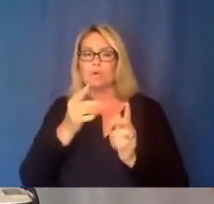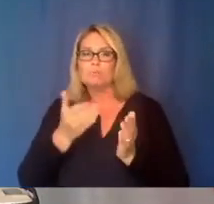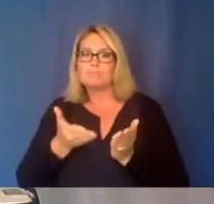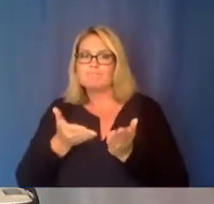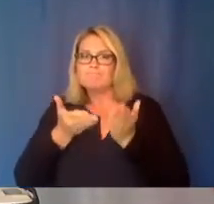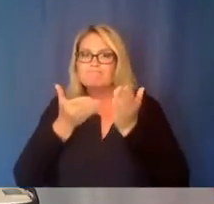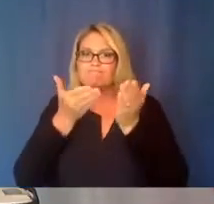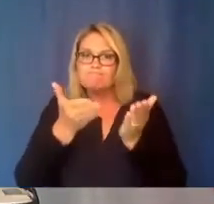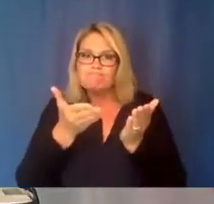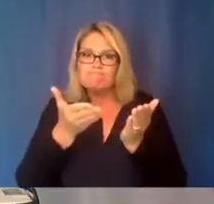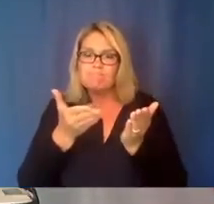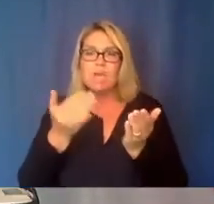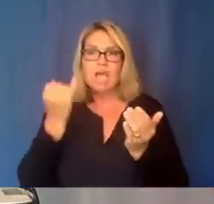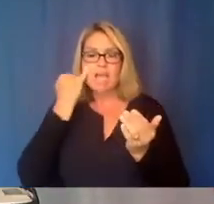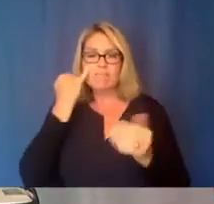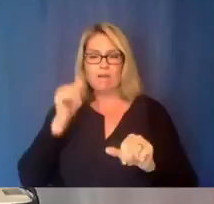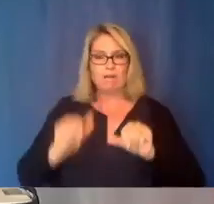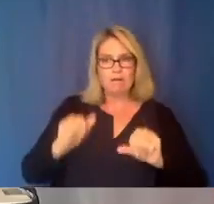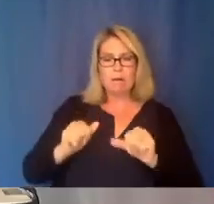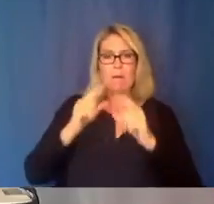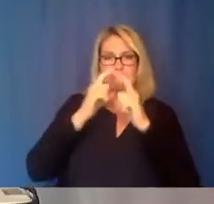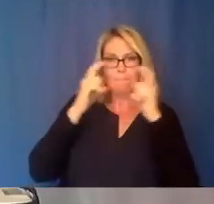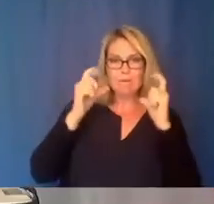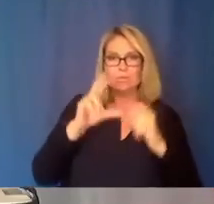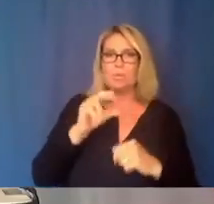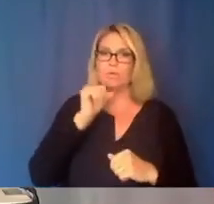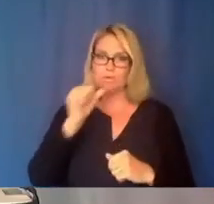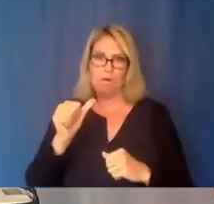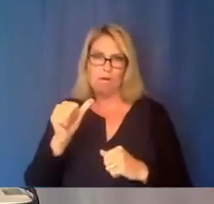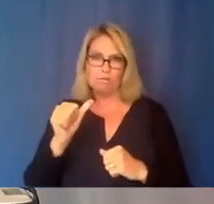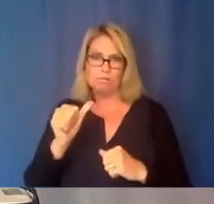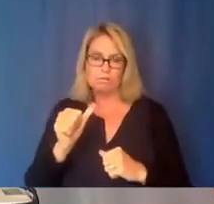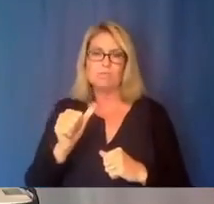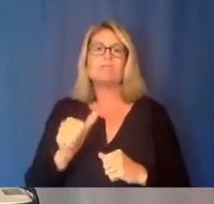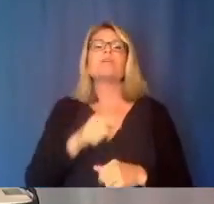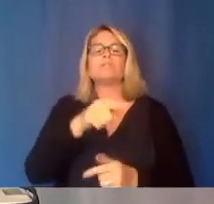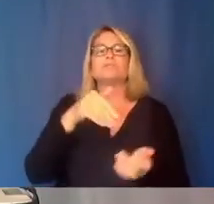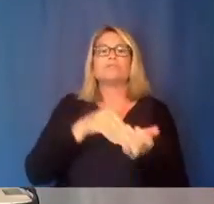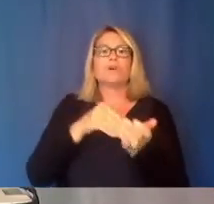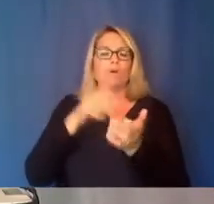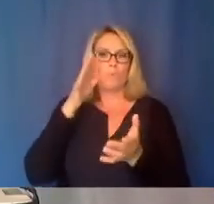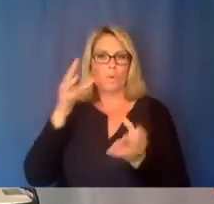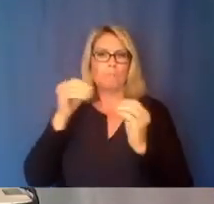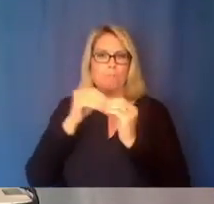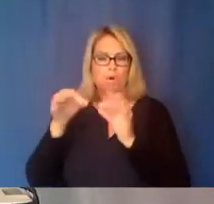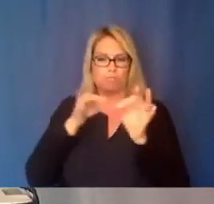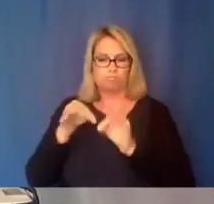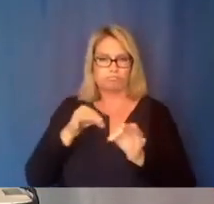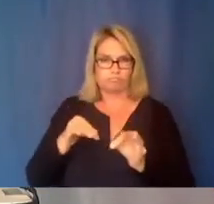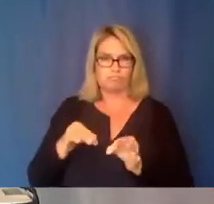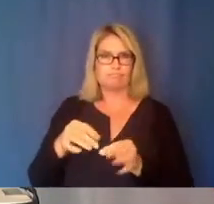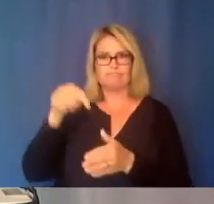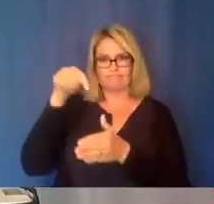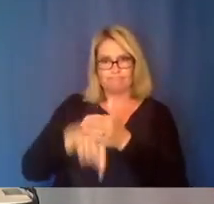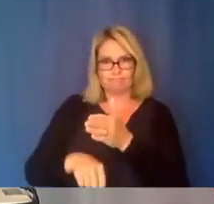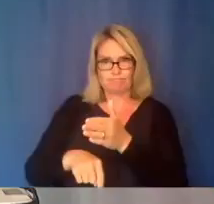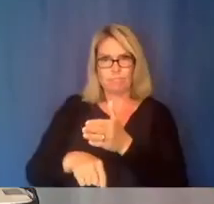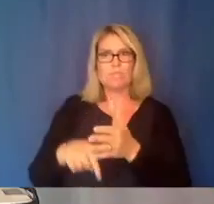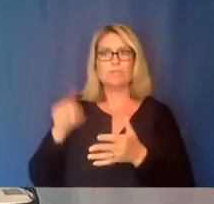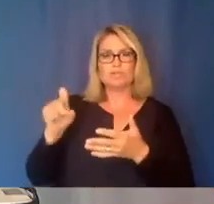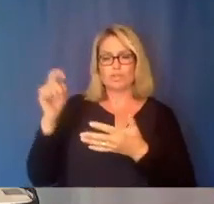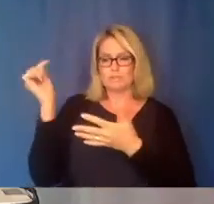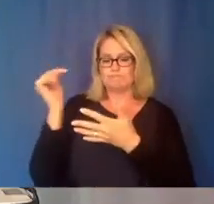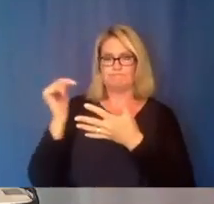wearing a mask or not, and many factors will go into that. And Dr. Morrison will be providing some further details on what factors should be